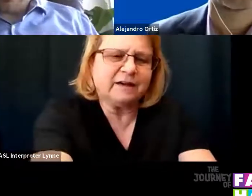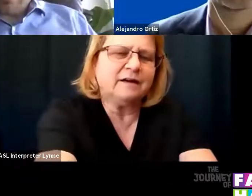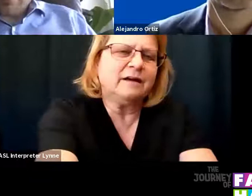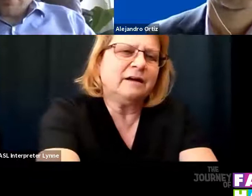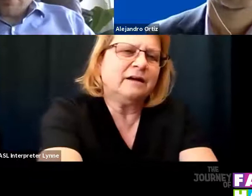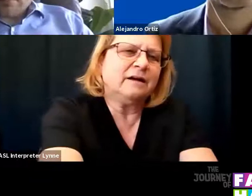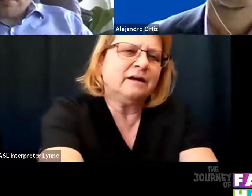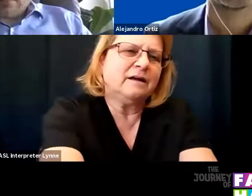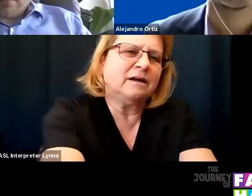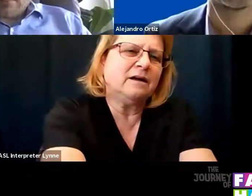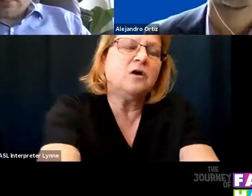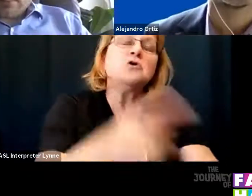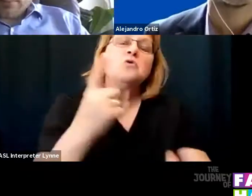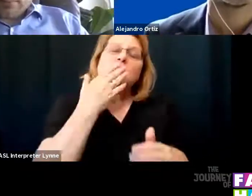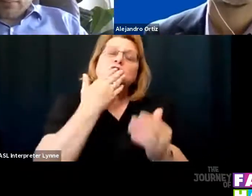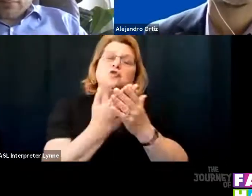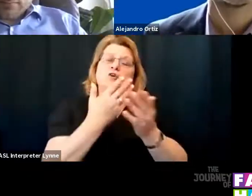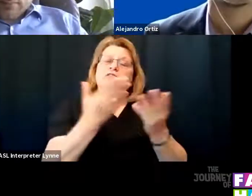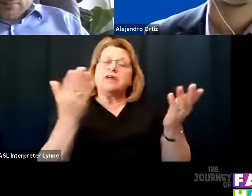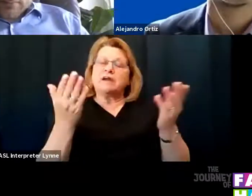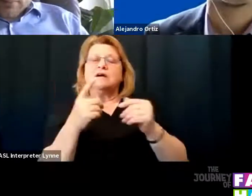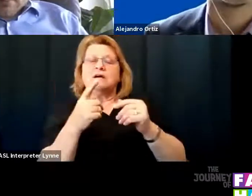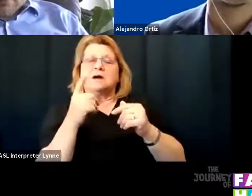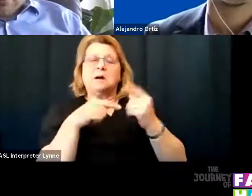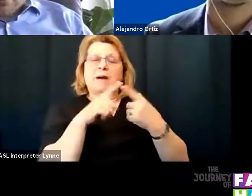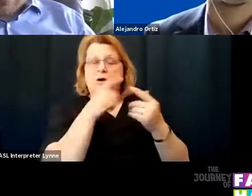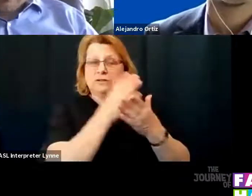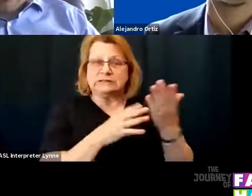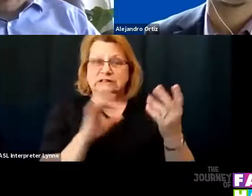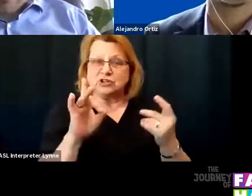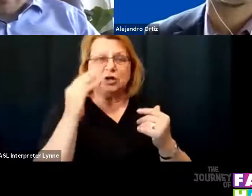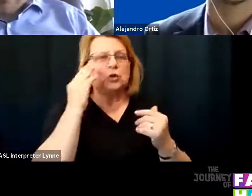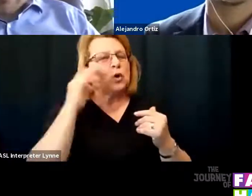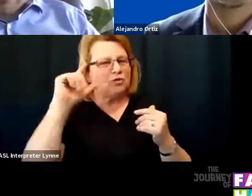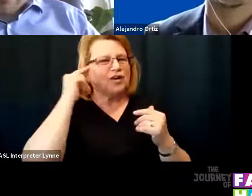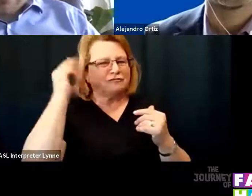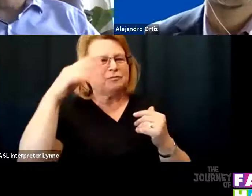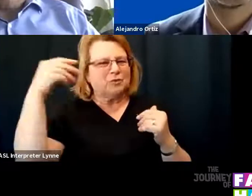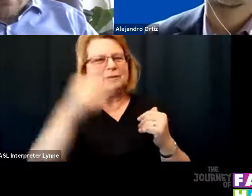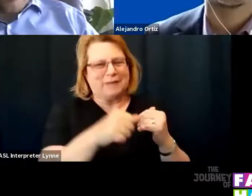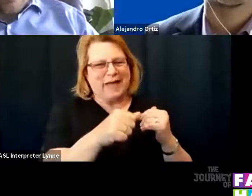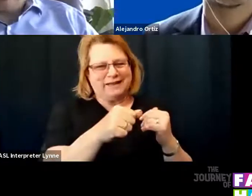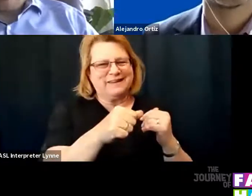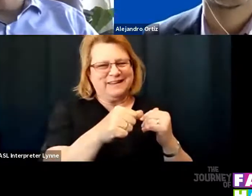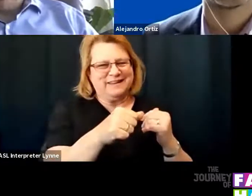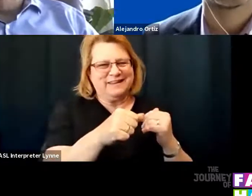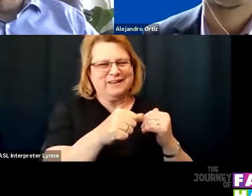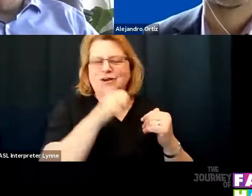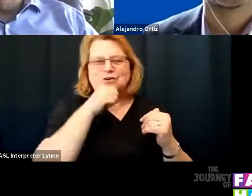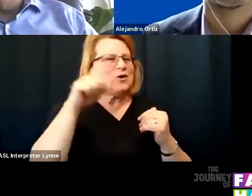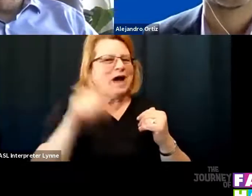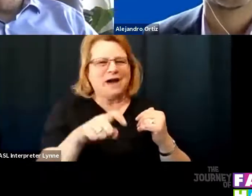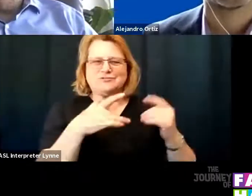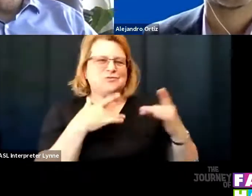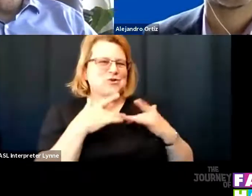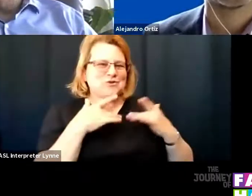like Section 8 from a landlord perspective is that, you know the government's going to pay their share, right? That, you know, you don't have to worry